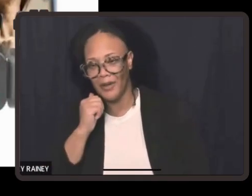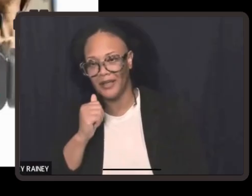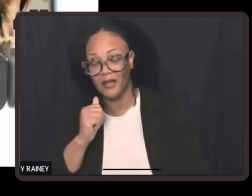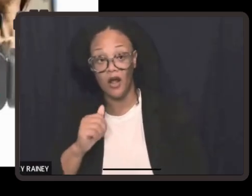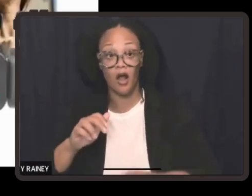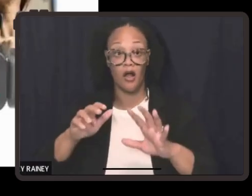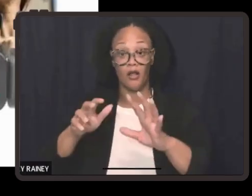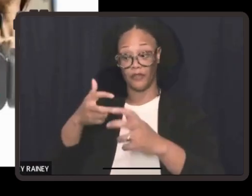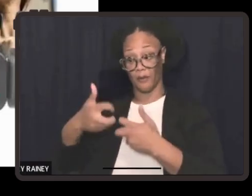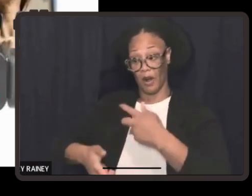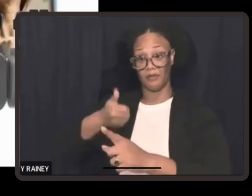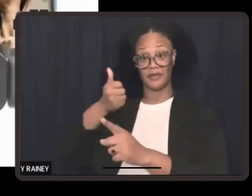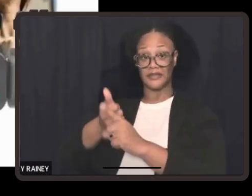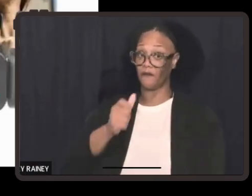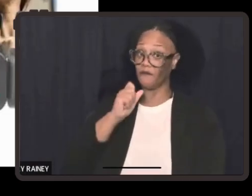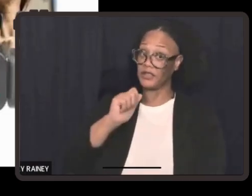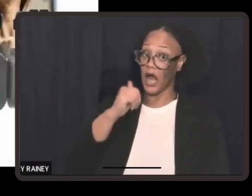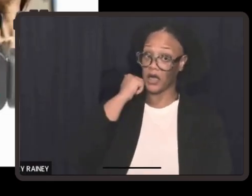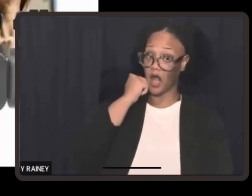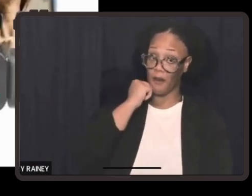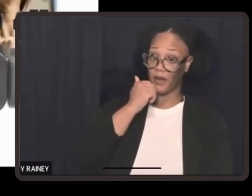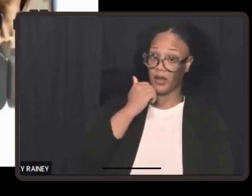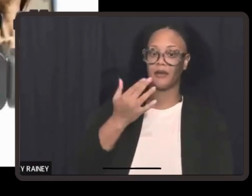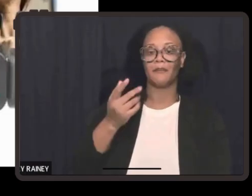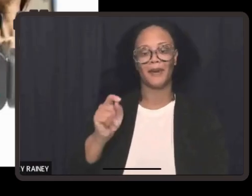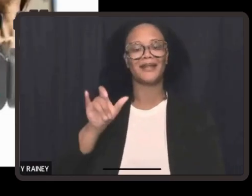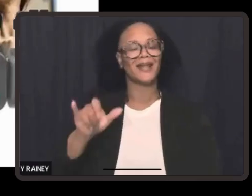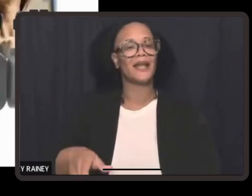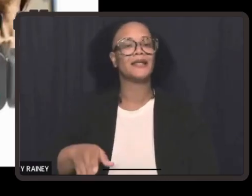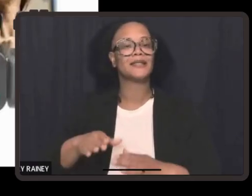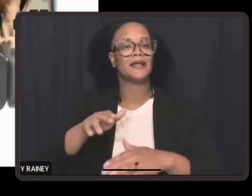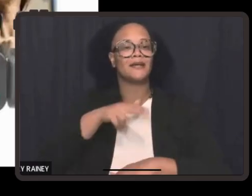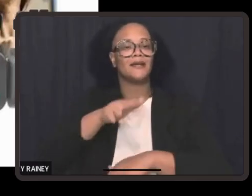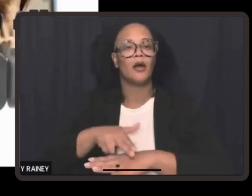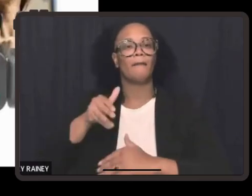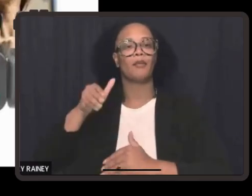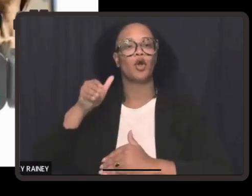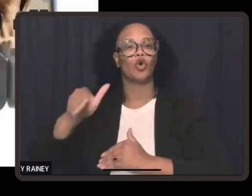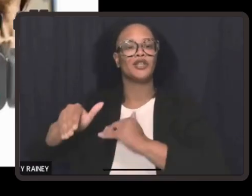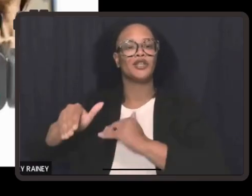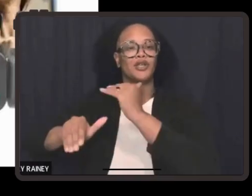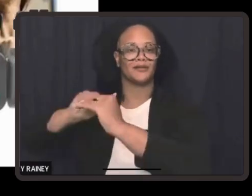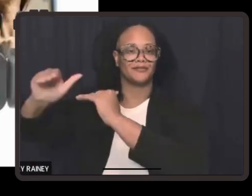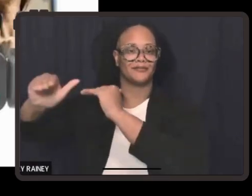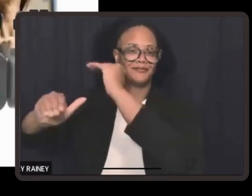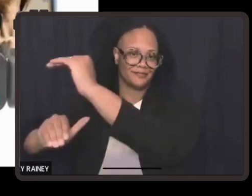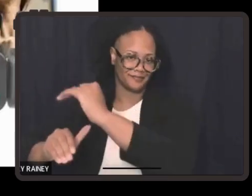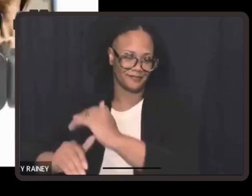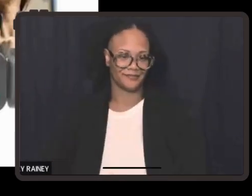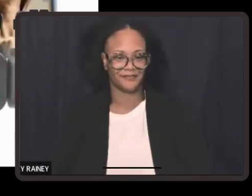but it is something that can progress. So back to treatments.